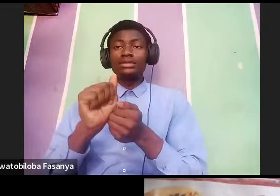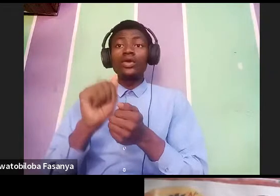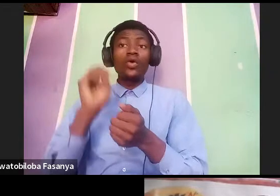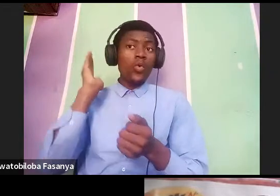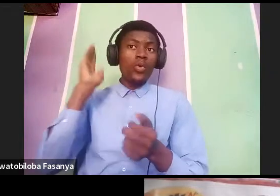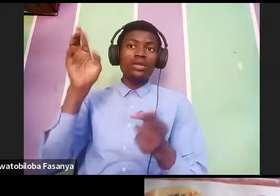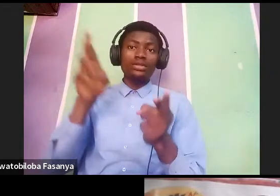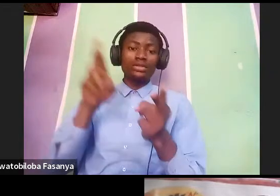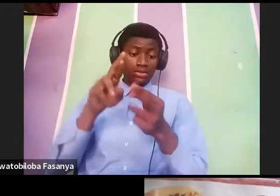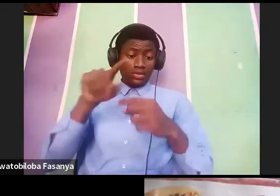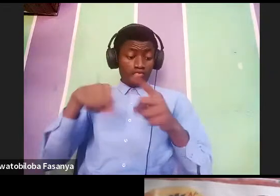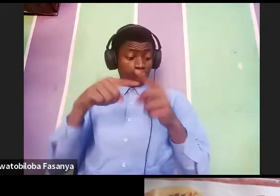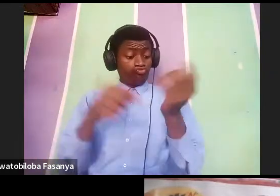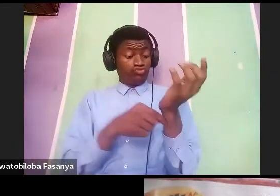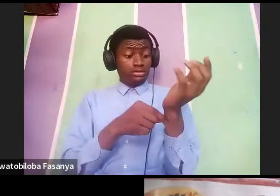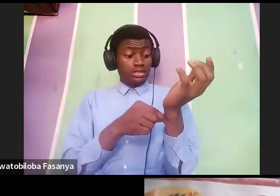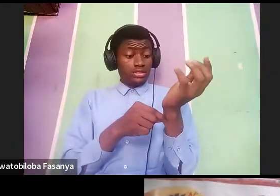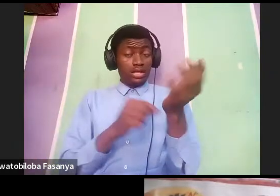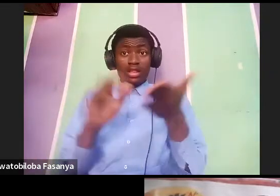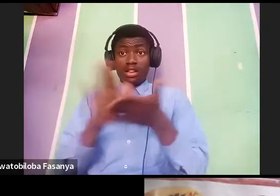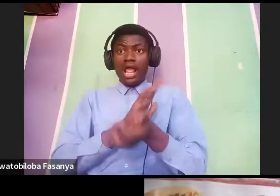show immediately. Then,